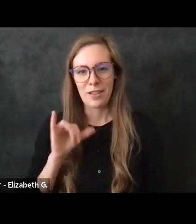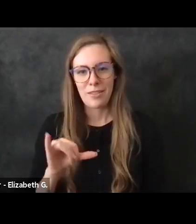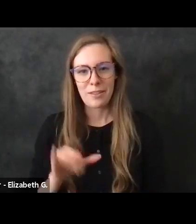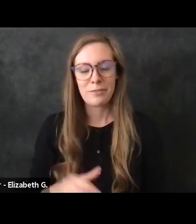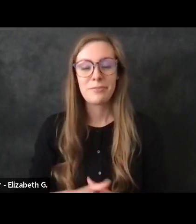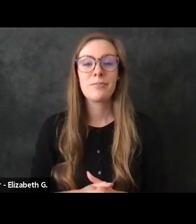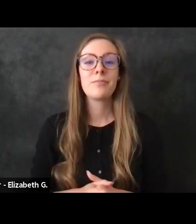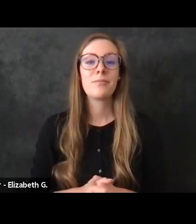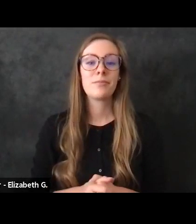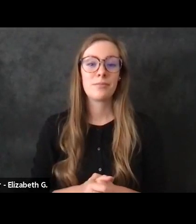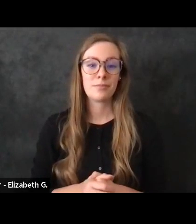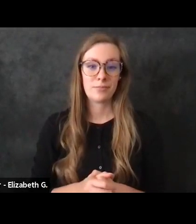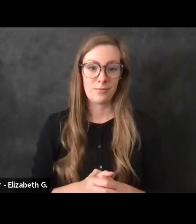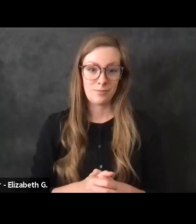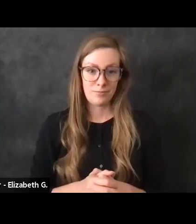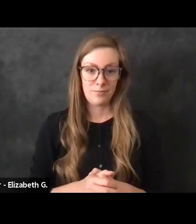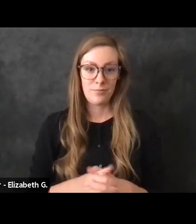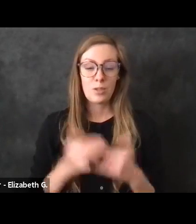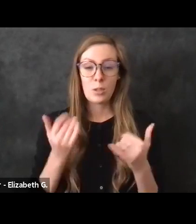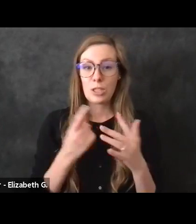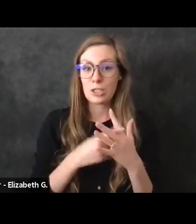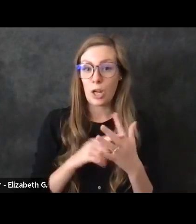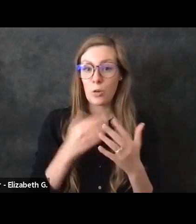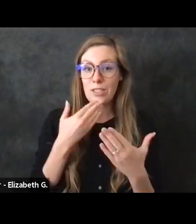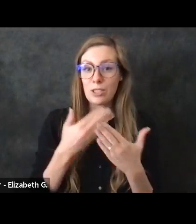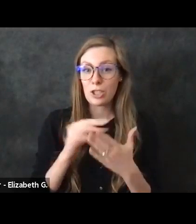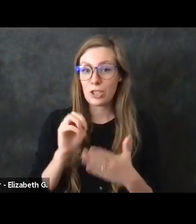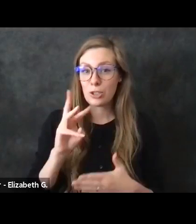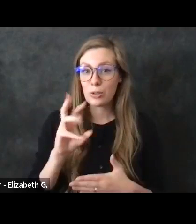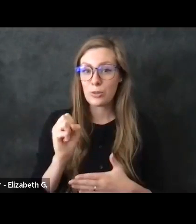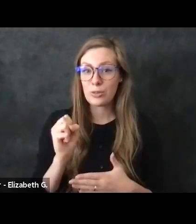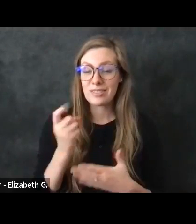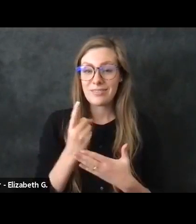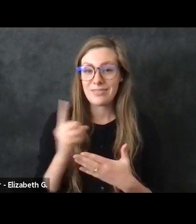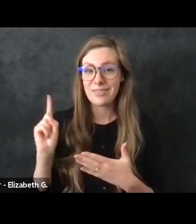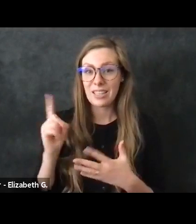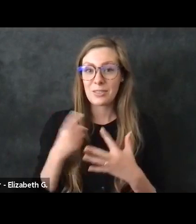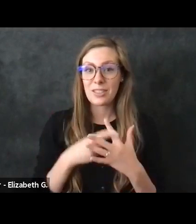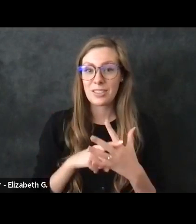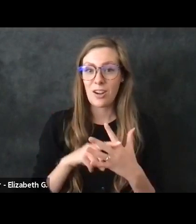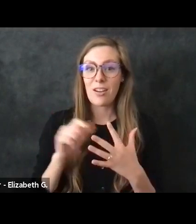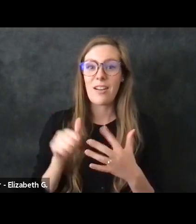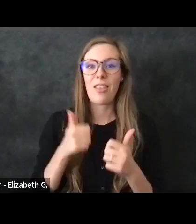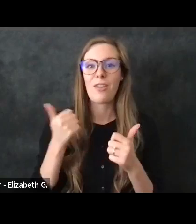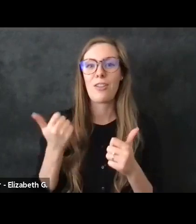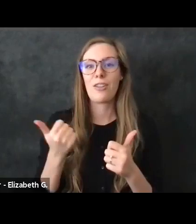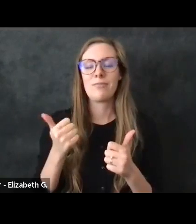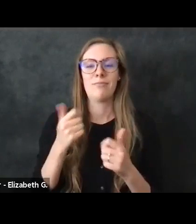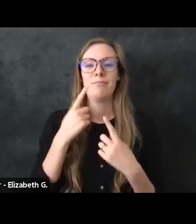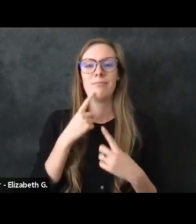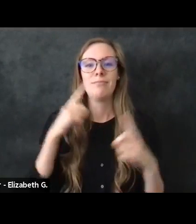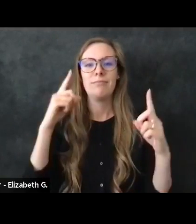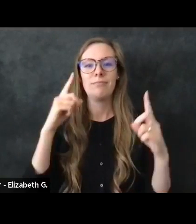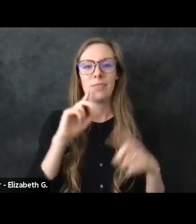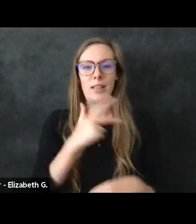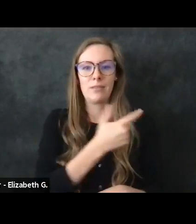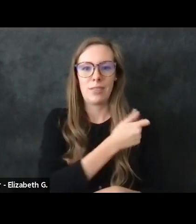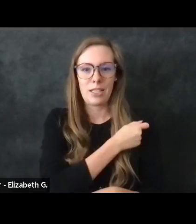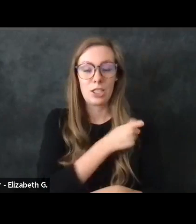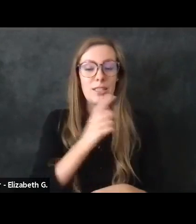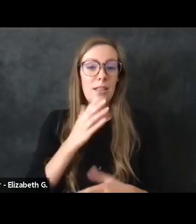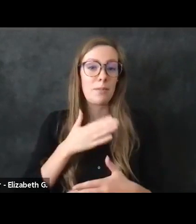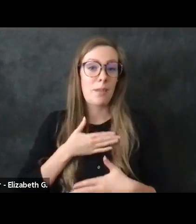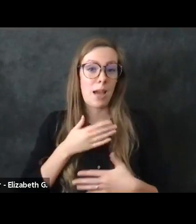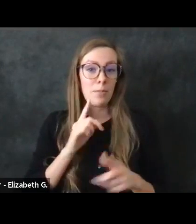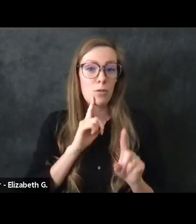going to start off this update with some good news. In the past week, we have reached another milestone in our ongoing vaccination campaign. I'm happy to